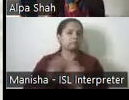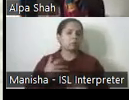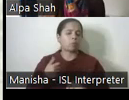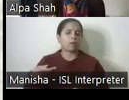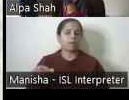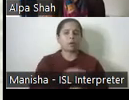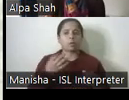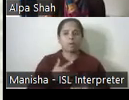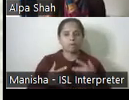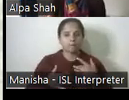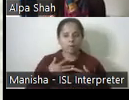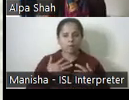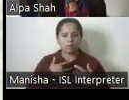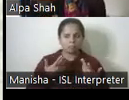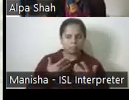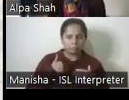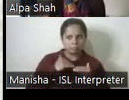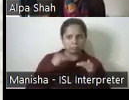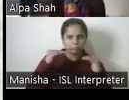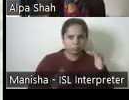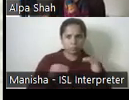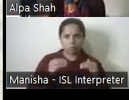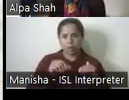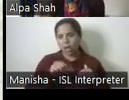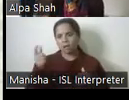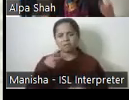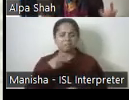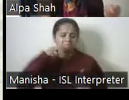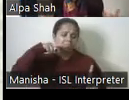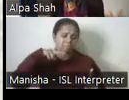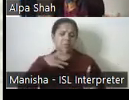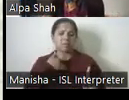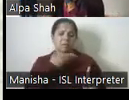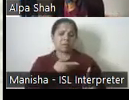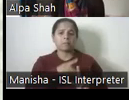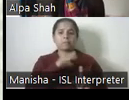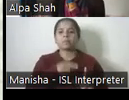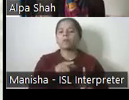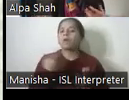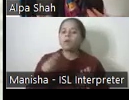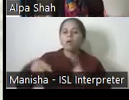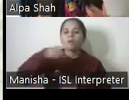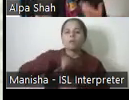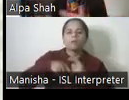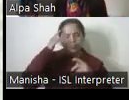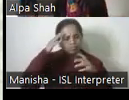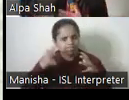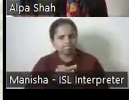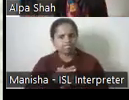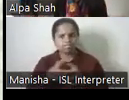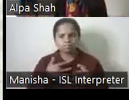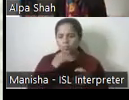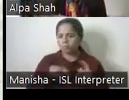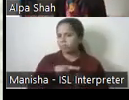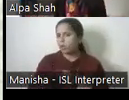kinds of feelings of inferiority that others ascribe to them. And it's a kind of psychological trauma that actually Veria Elwin